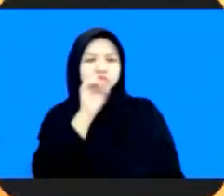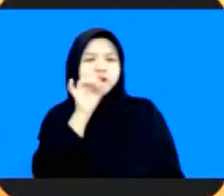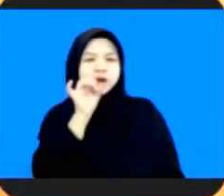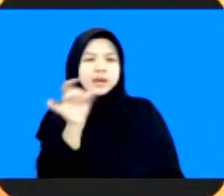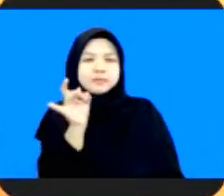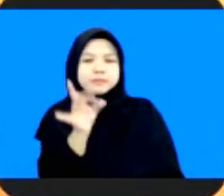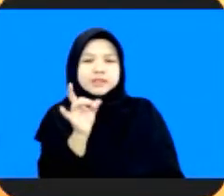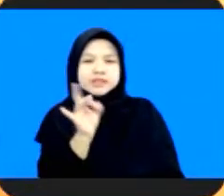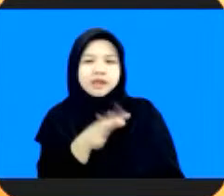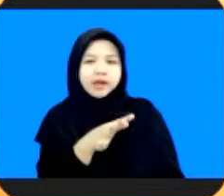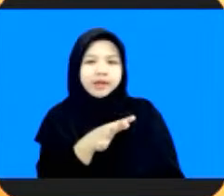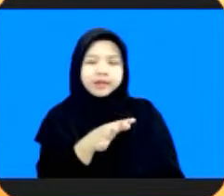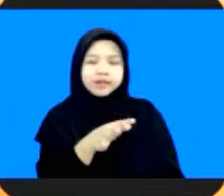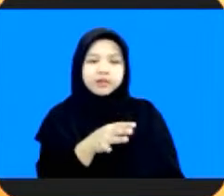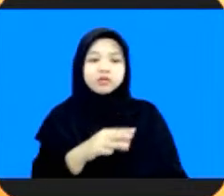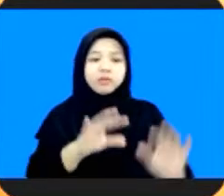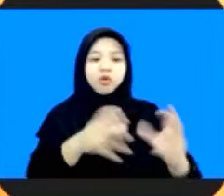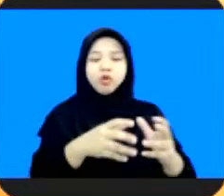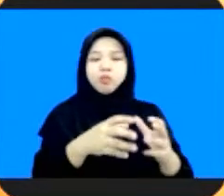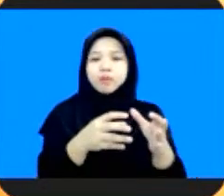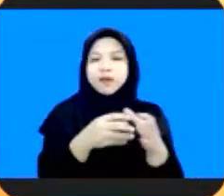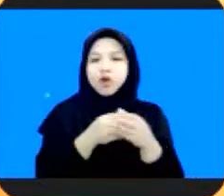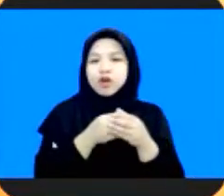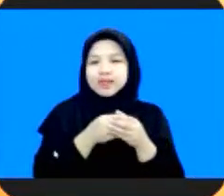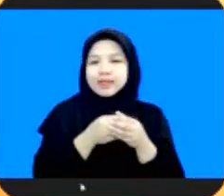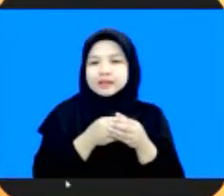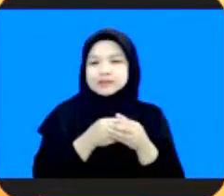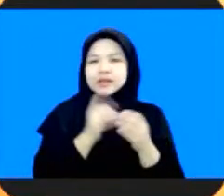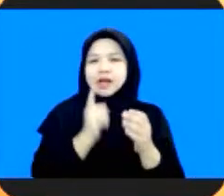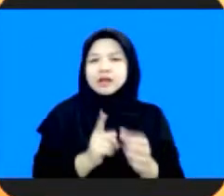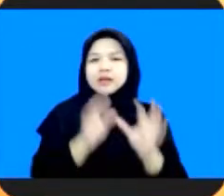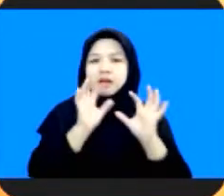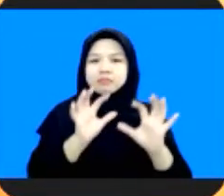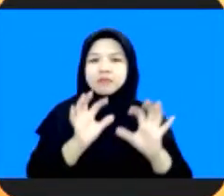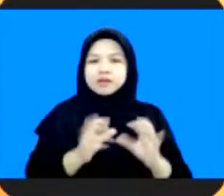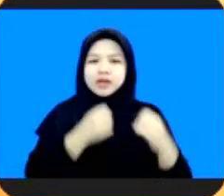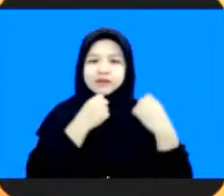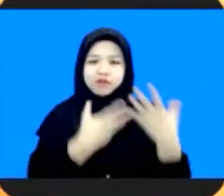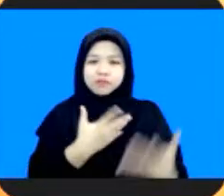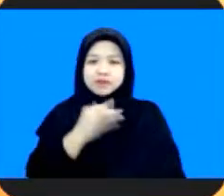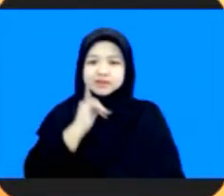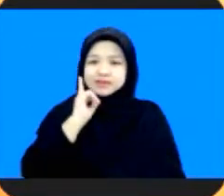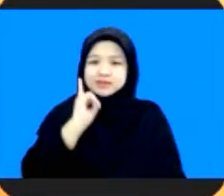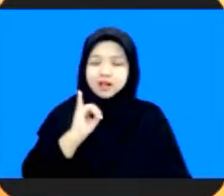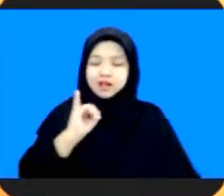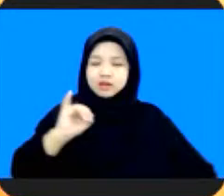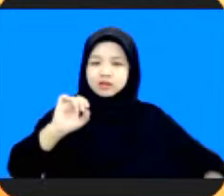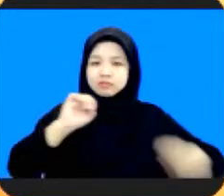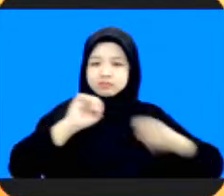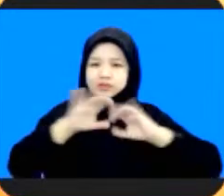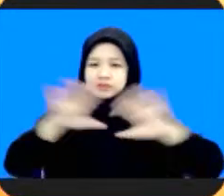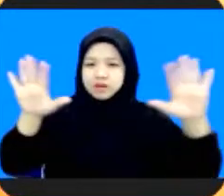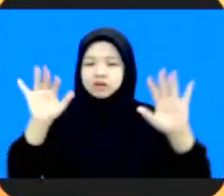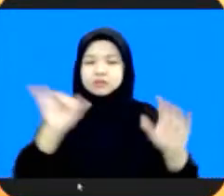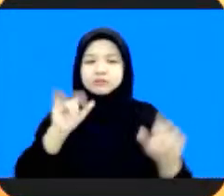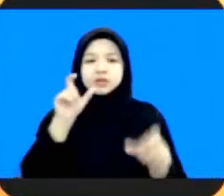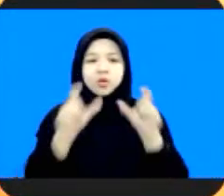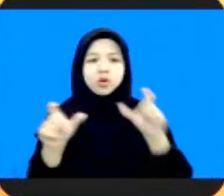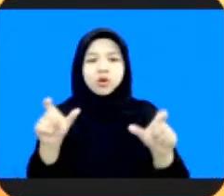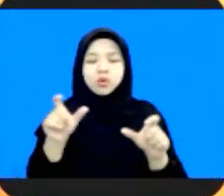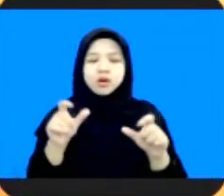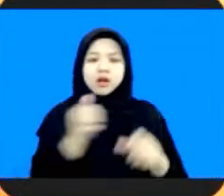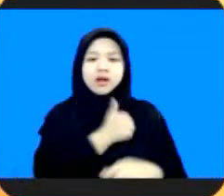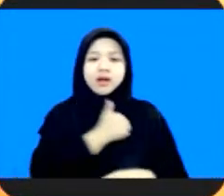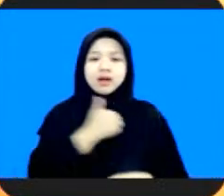lot of false information going around, right? I mean, people of different religions believe that other religions are